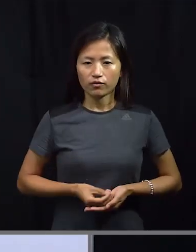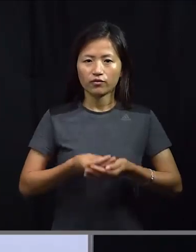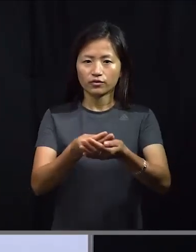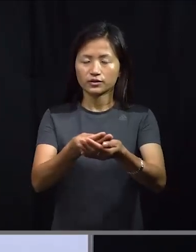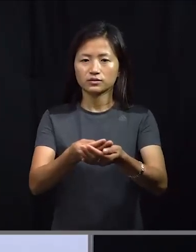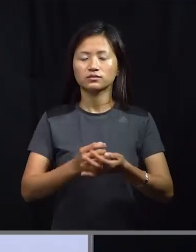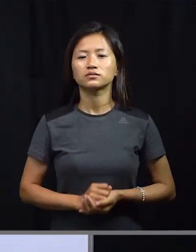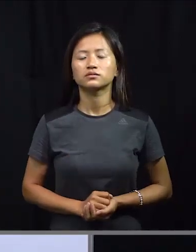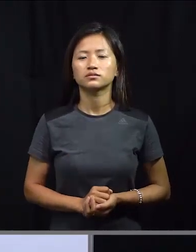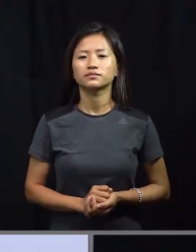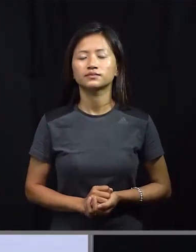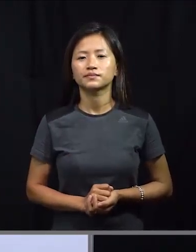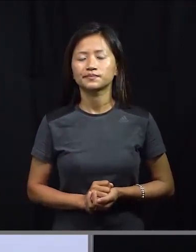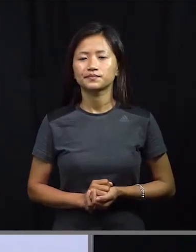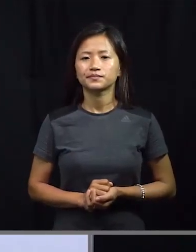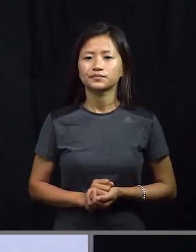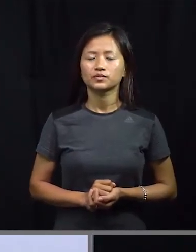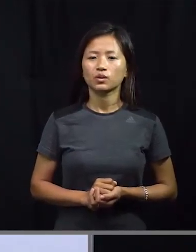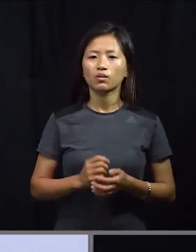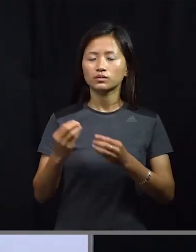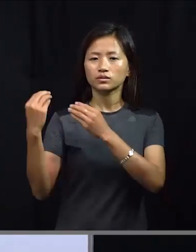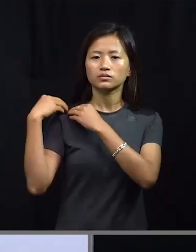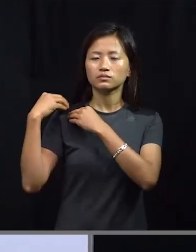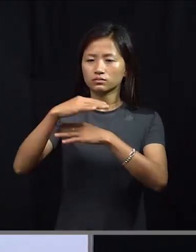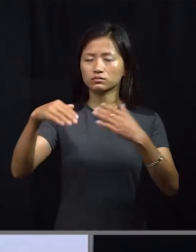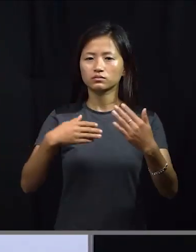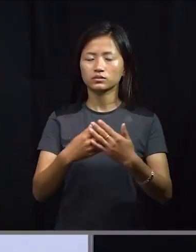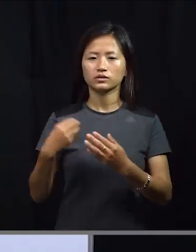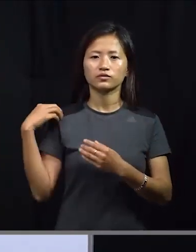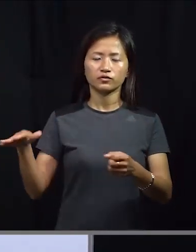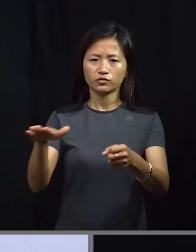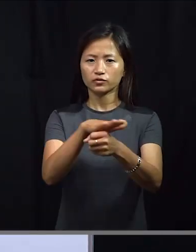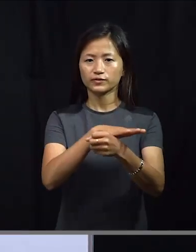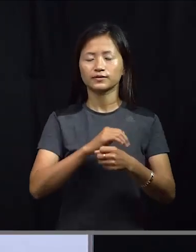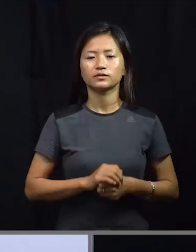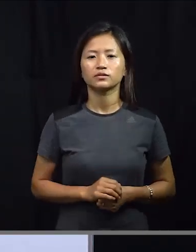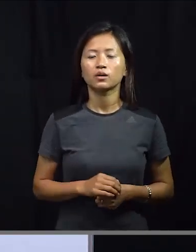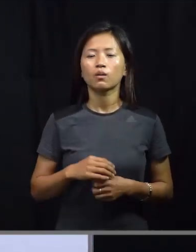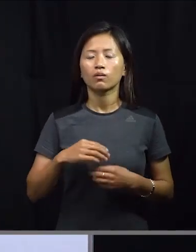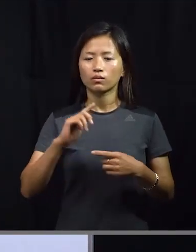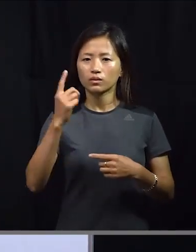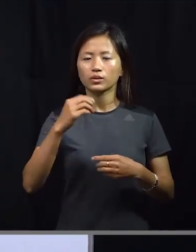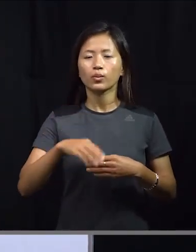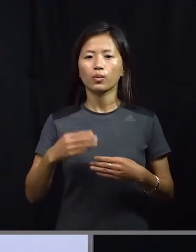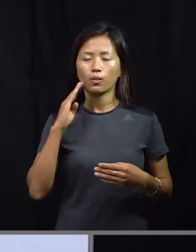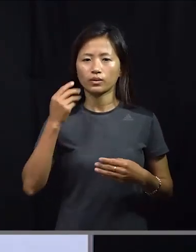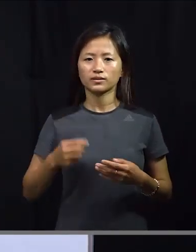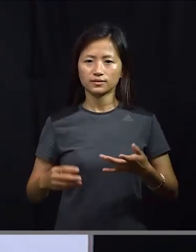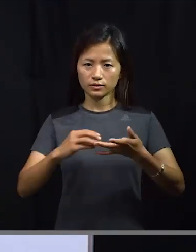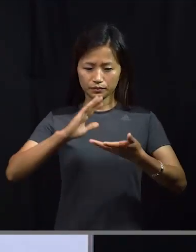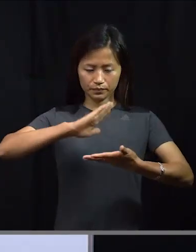guests, So all those duties can be fulfilled only when he has a wife. And that is the reason